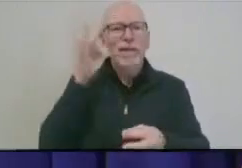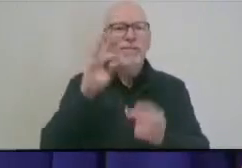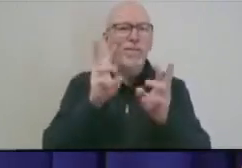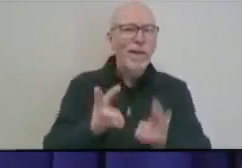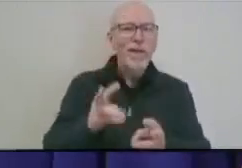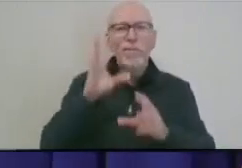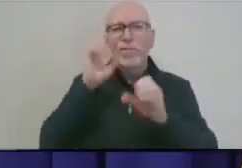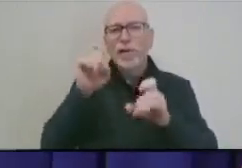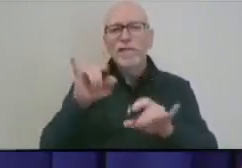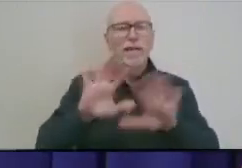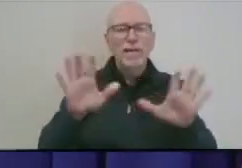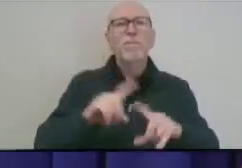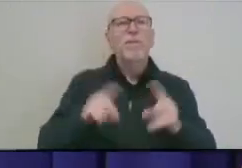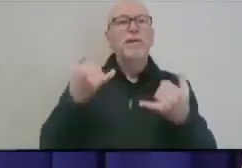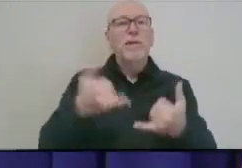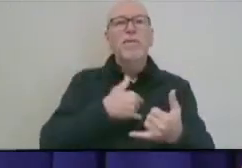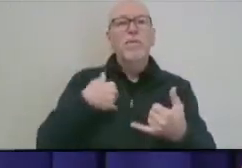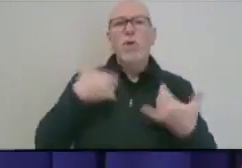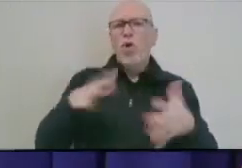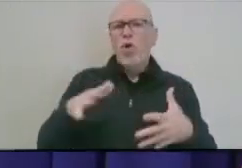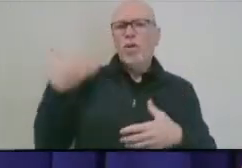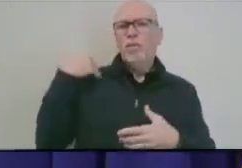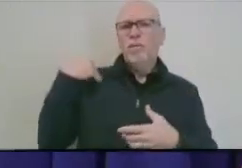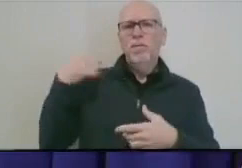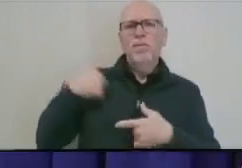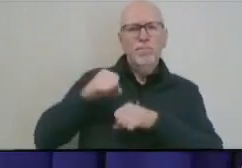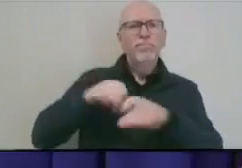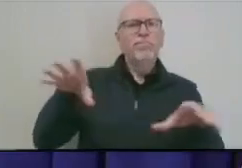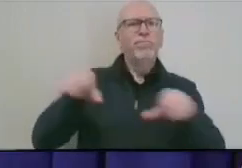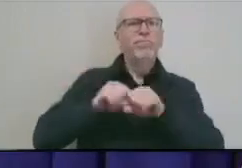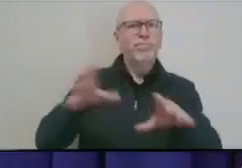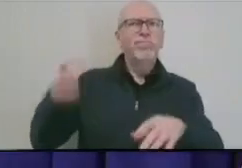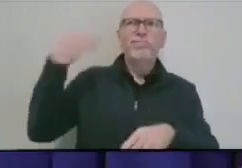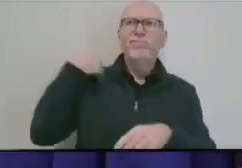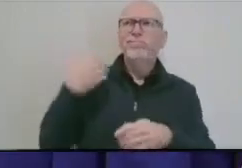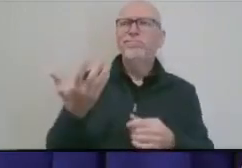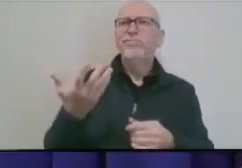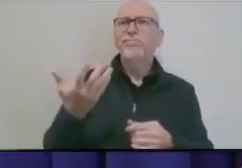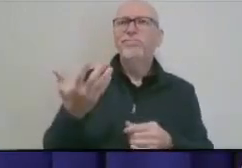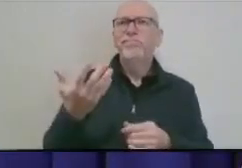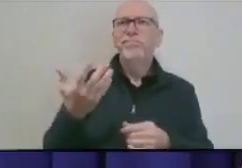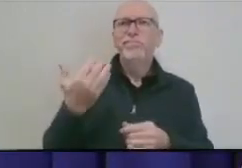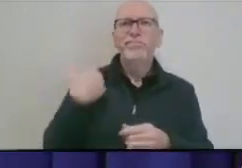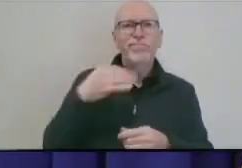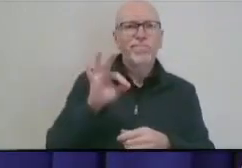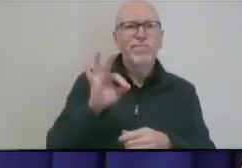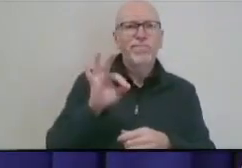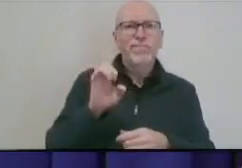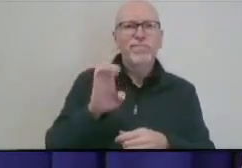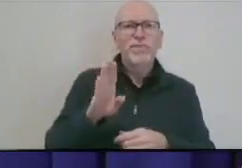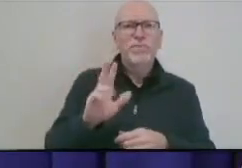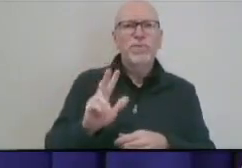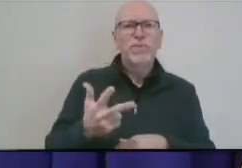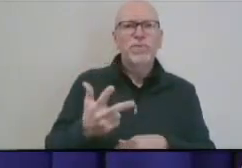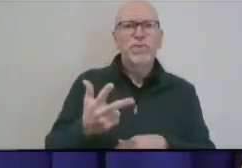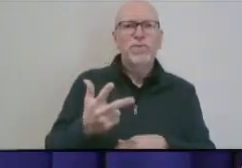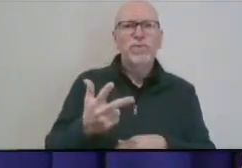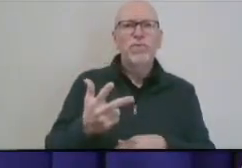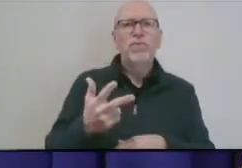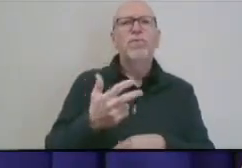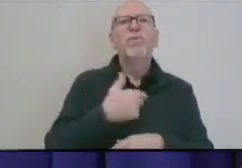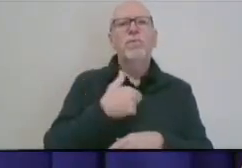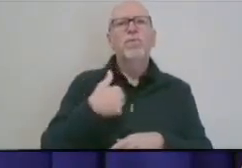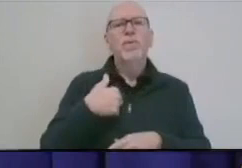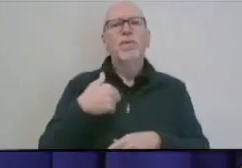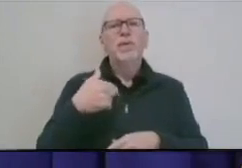to the other two rounds that we've already, you'll recall, February 3rd, we